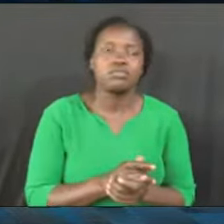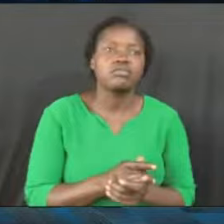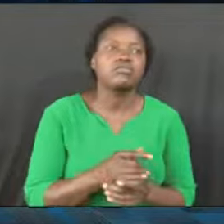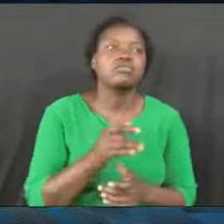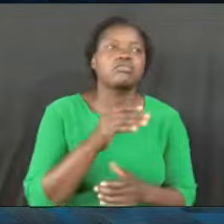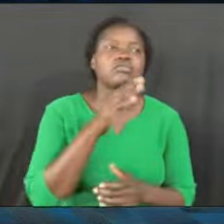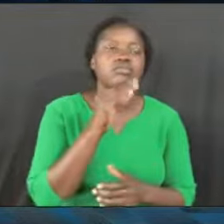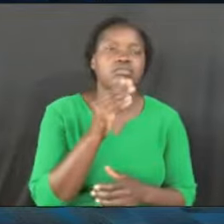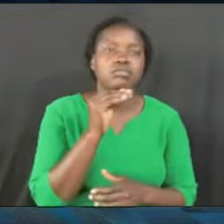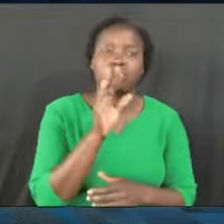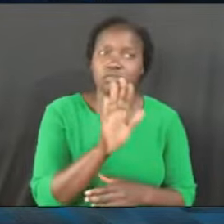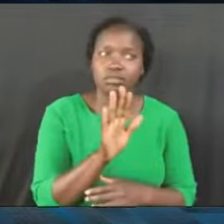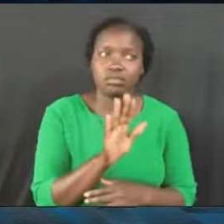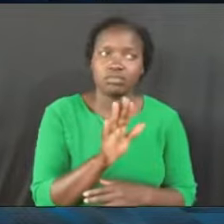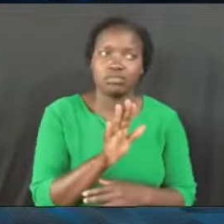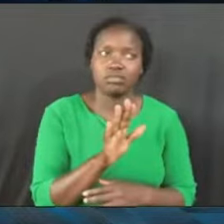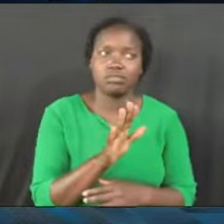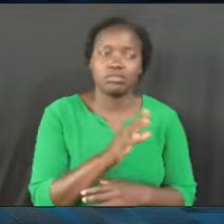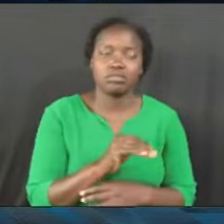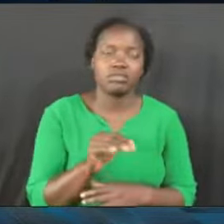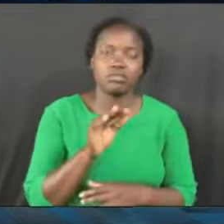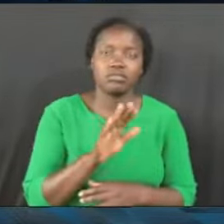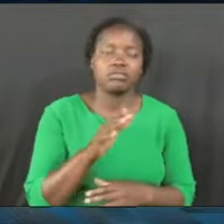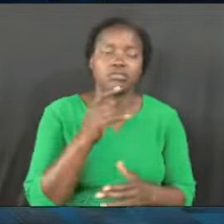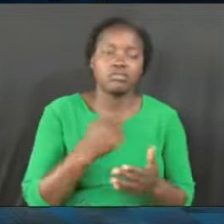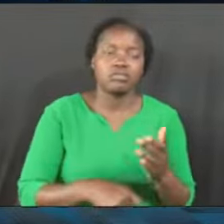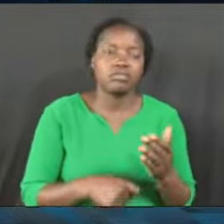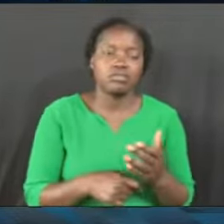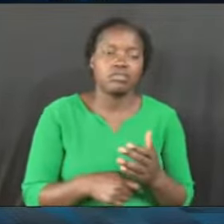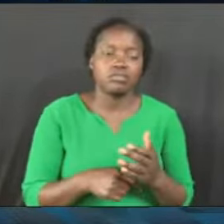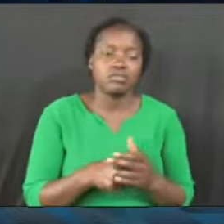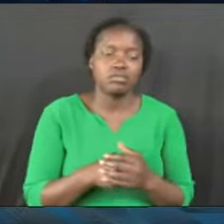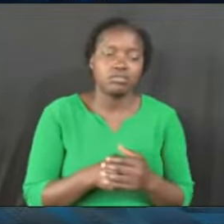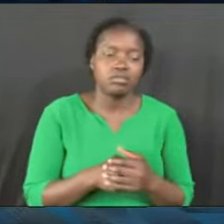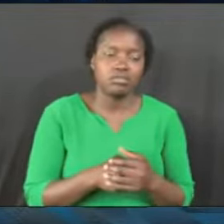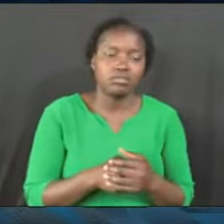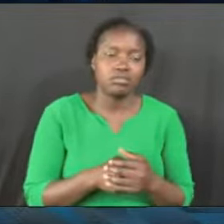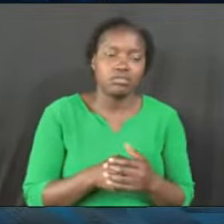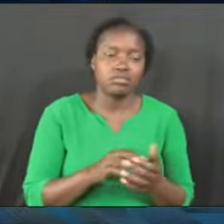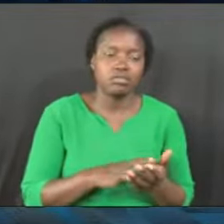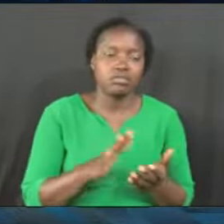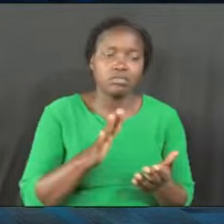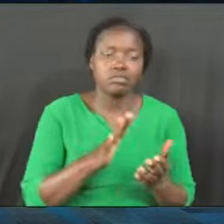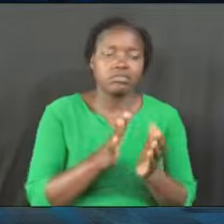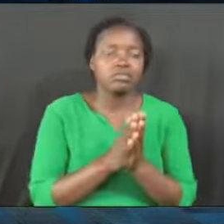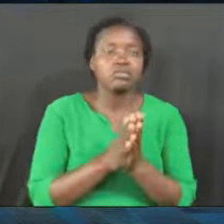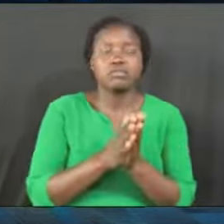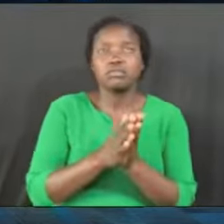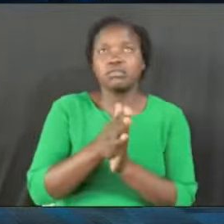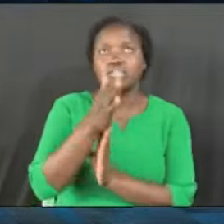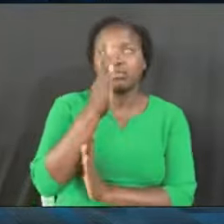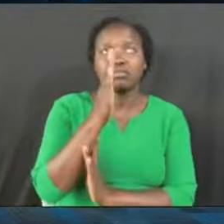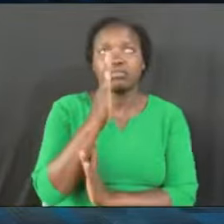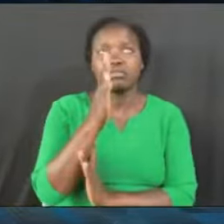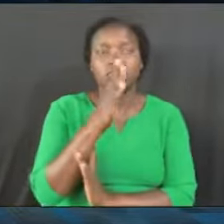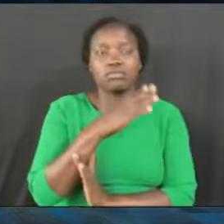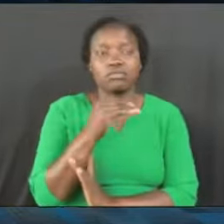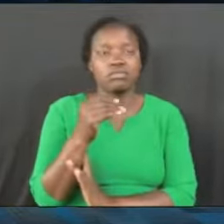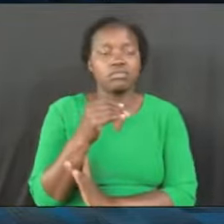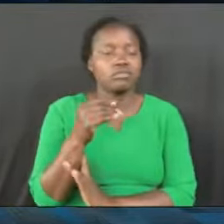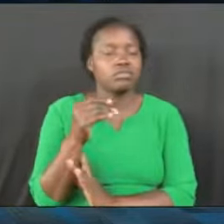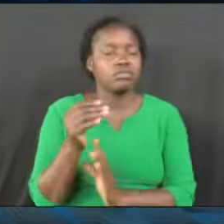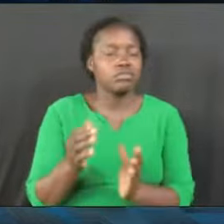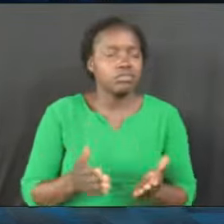speech and your attire shall glorify God and